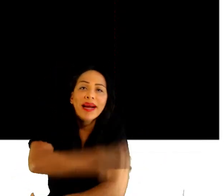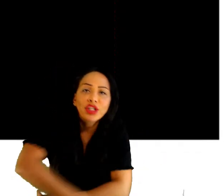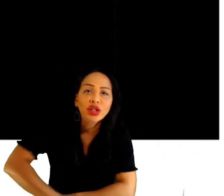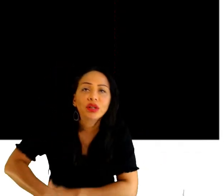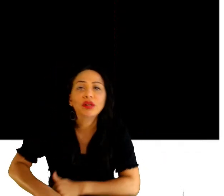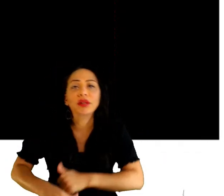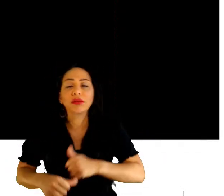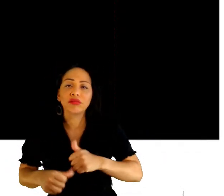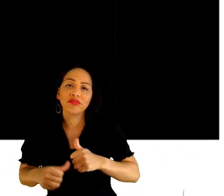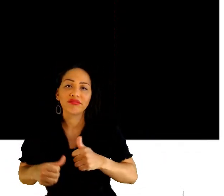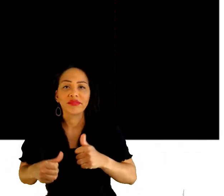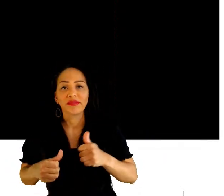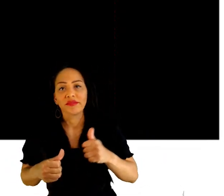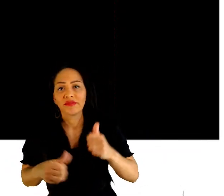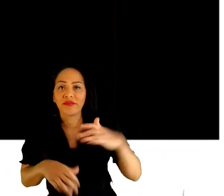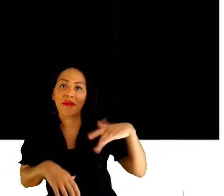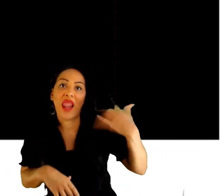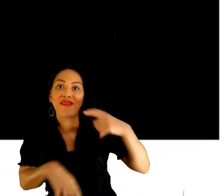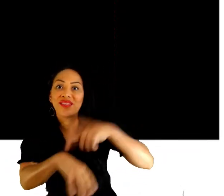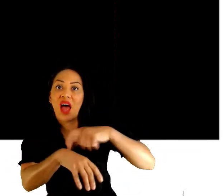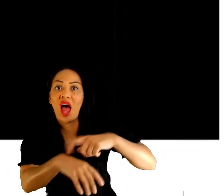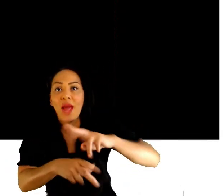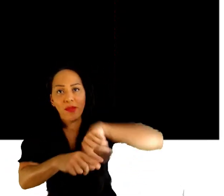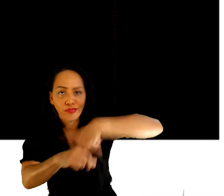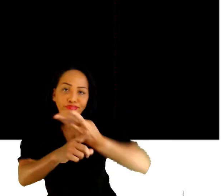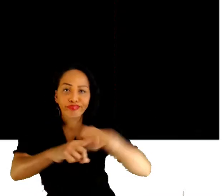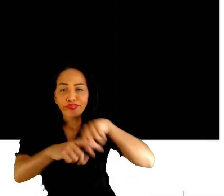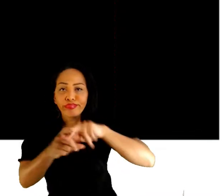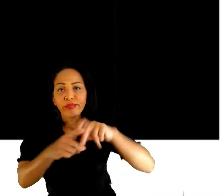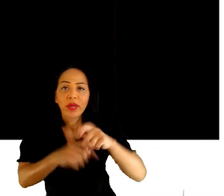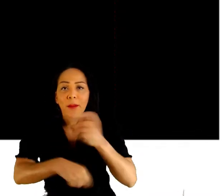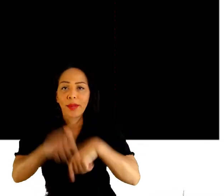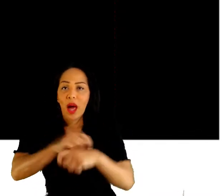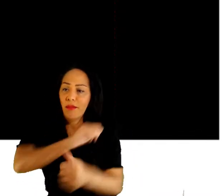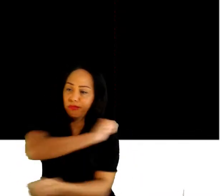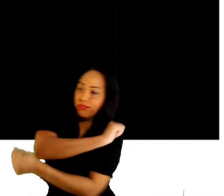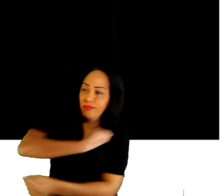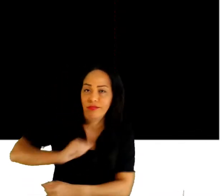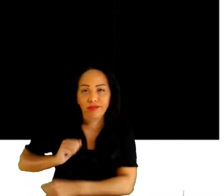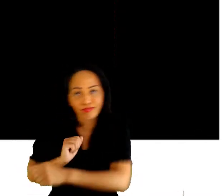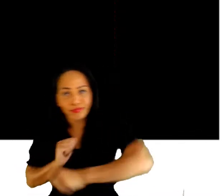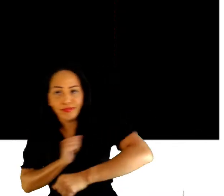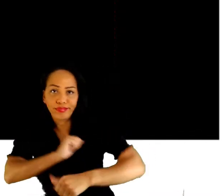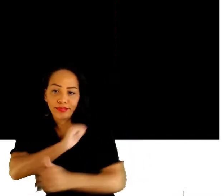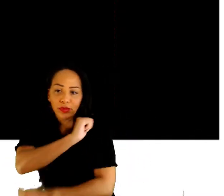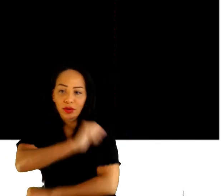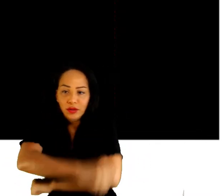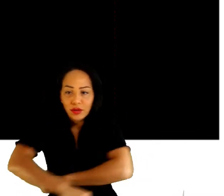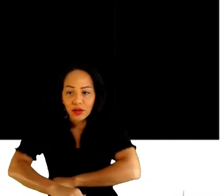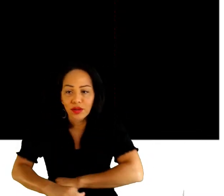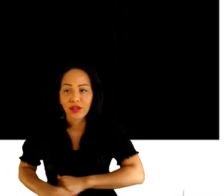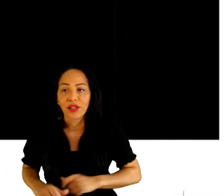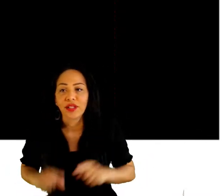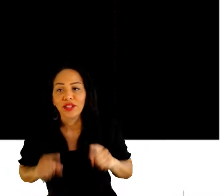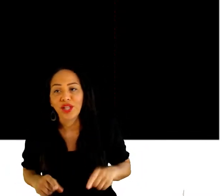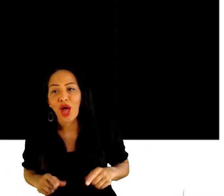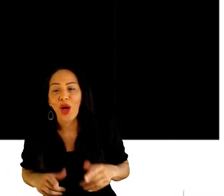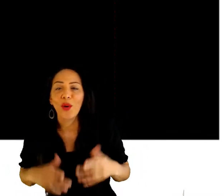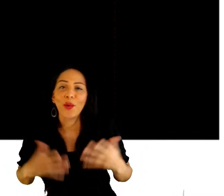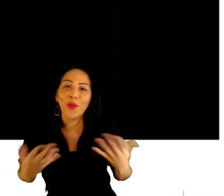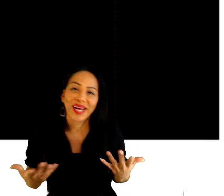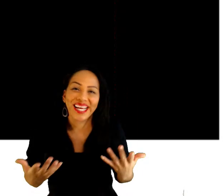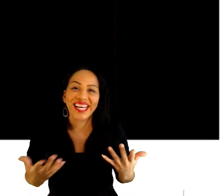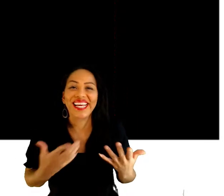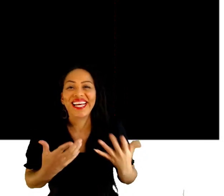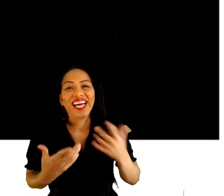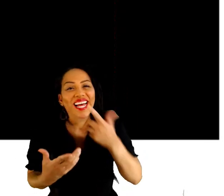of a lifetime of being an acrobat. And we created this scene where I was kind of doing a sub-Lenny Henry, David Bellamy explorer-esque